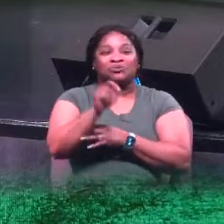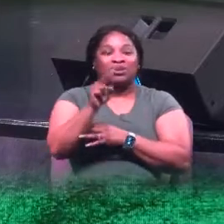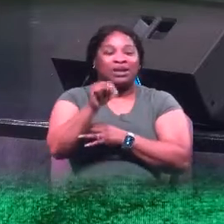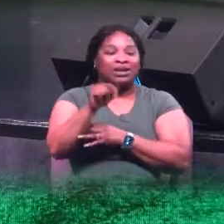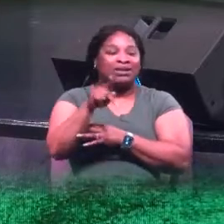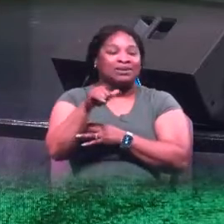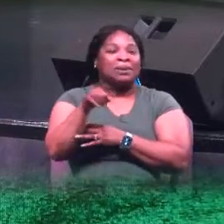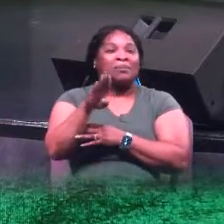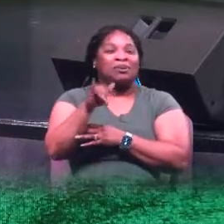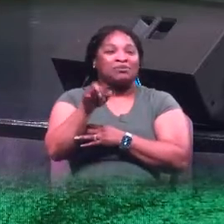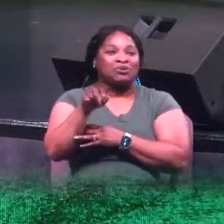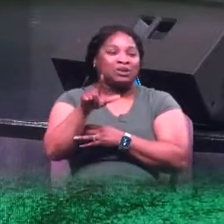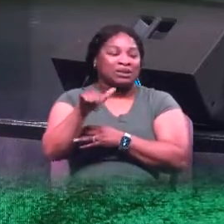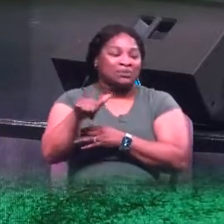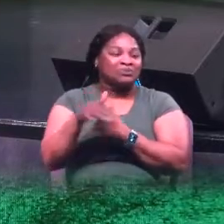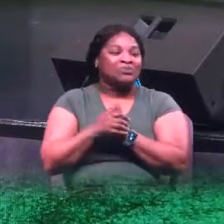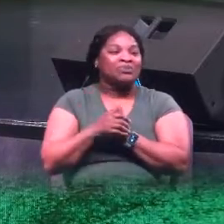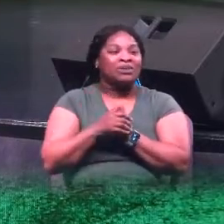moment of nostalgia.